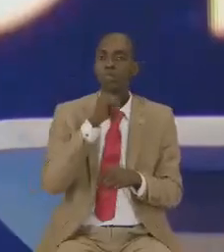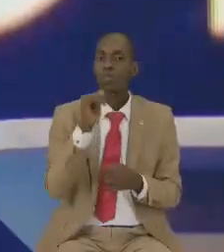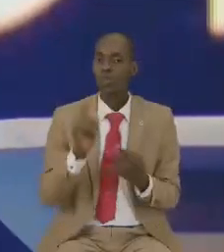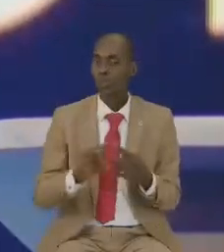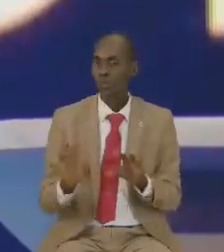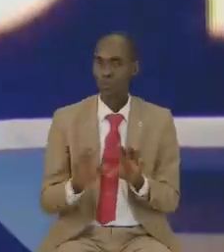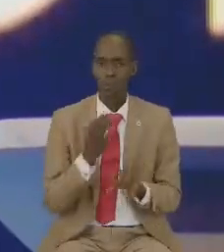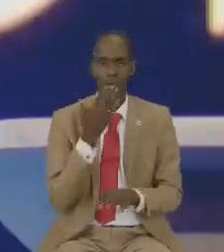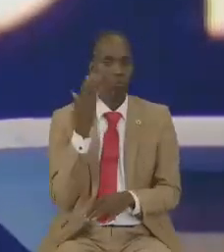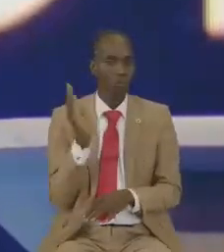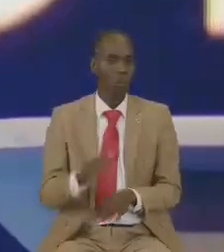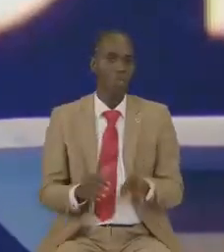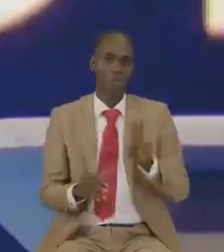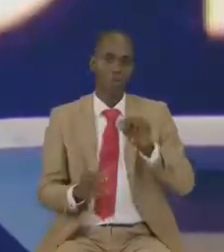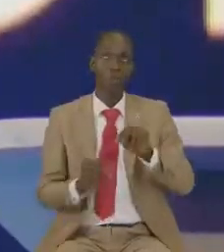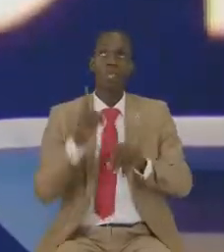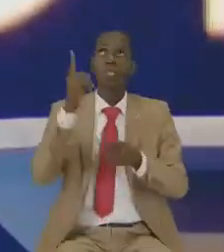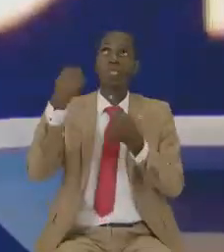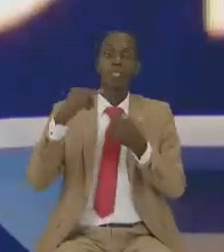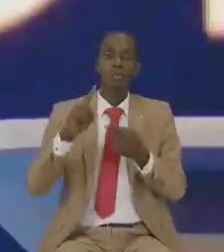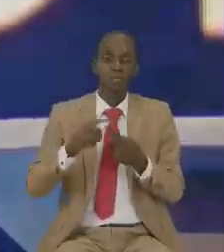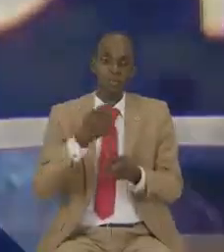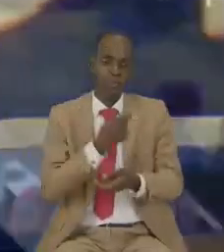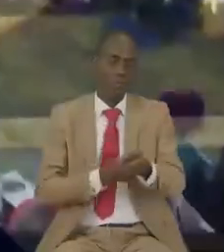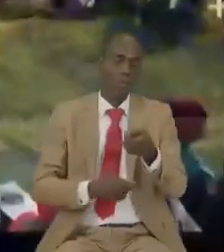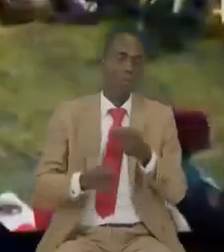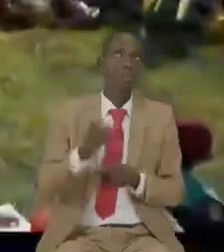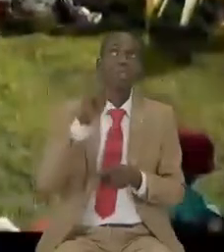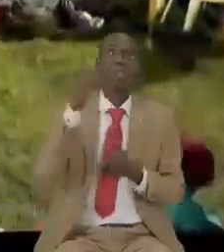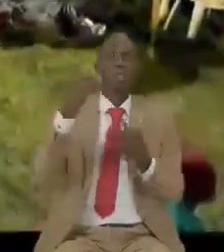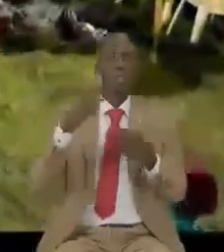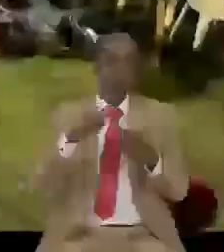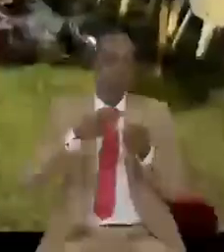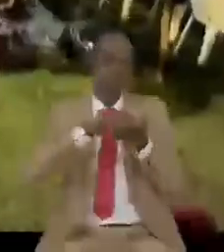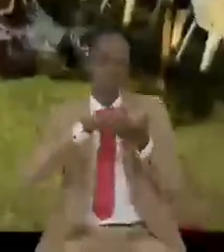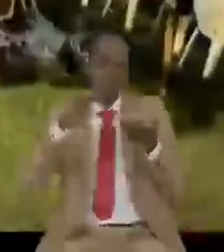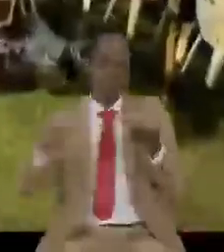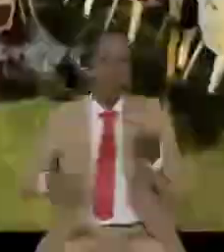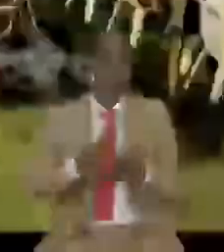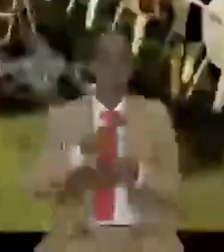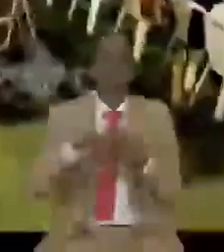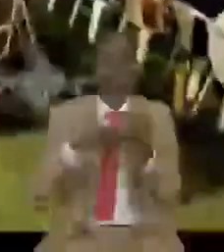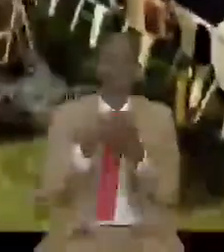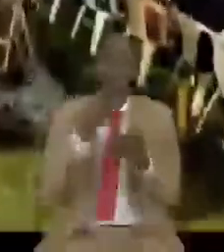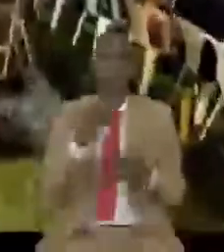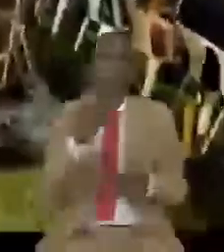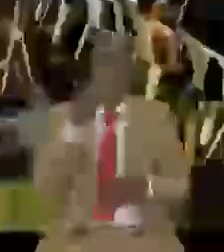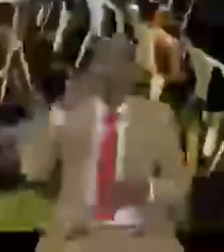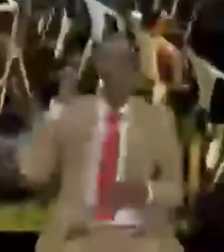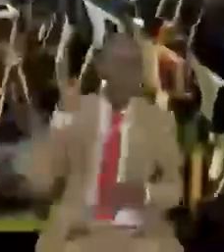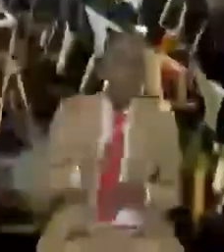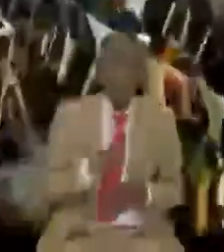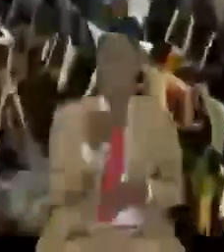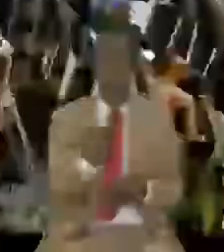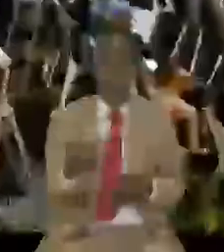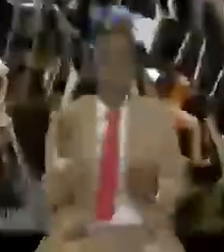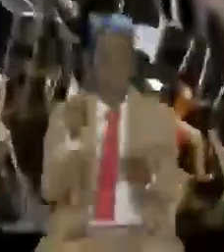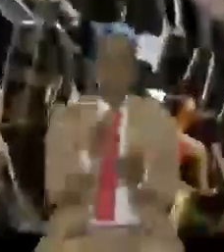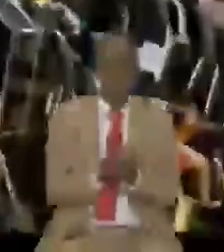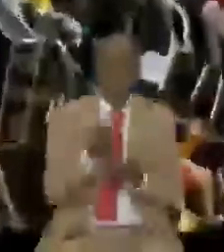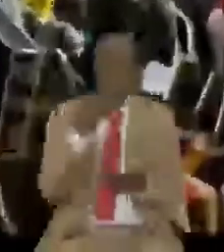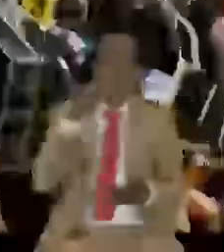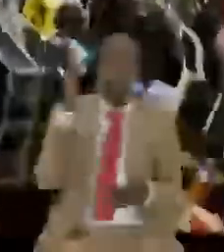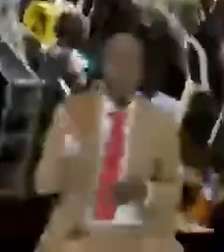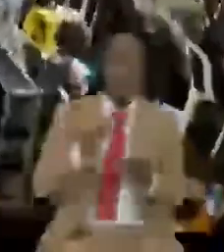He came to reverse. He came to remove all the evil things that evil